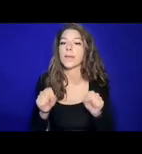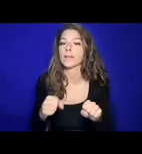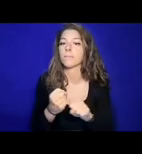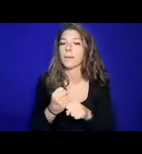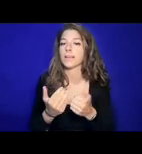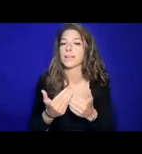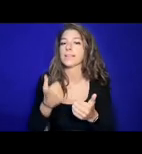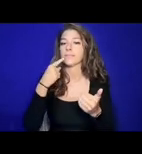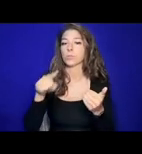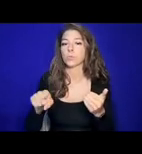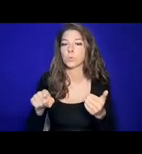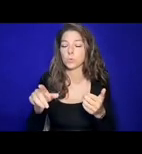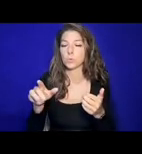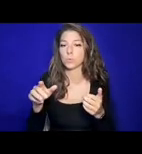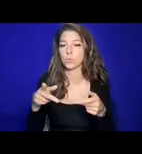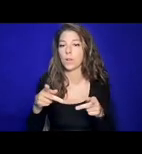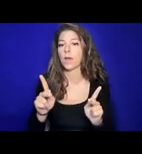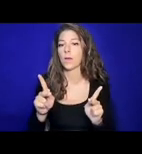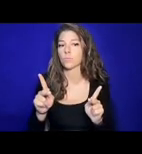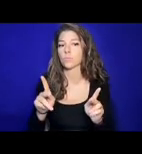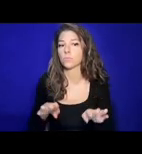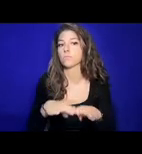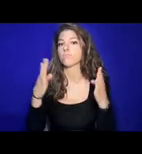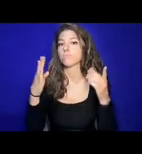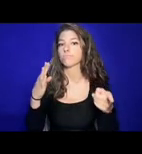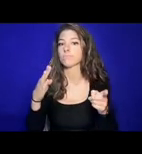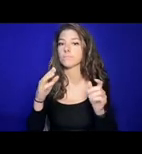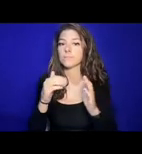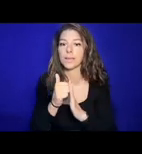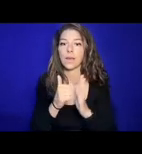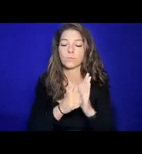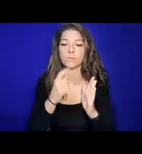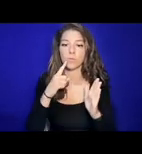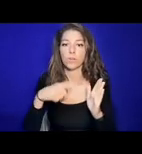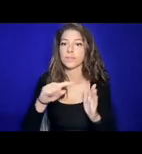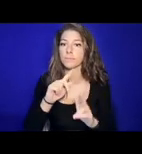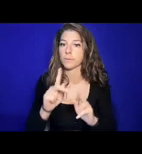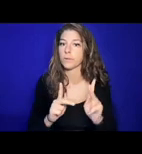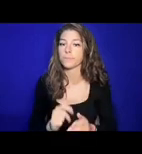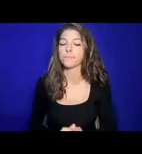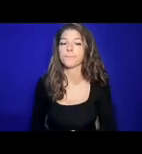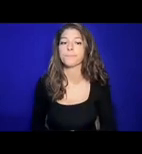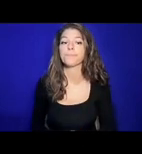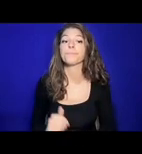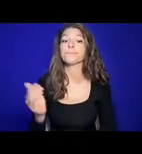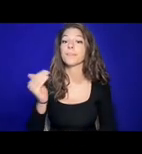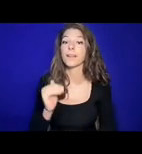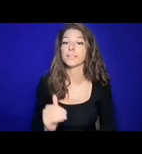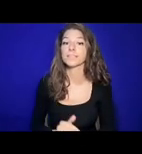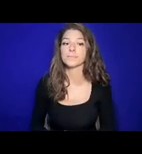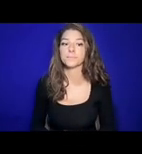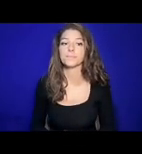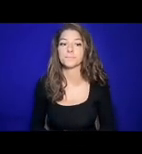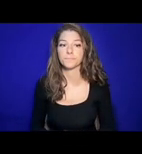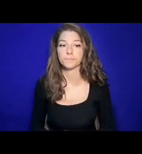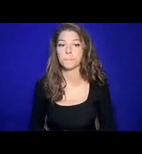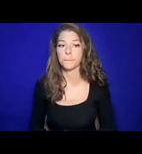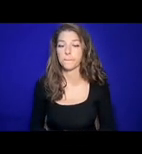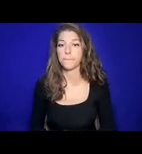easy for you to allow you to open up ABLE accounts for these people. We can go to the next slide,